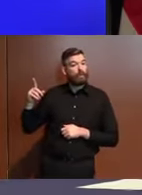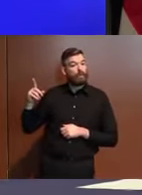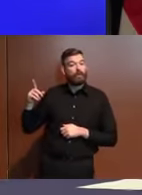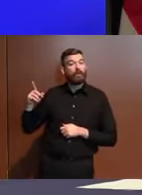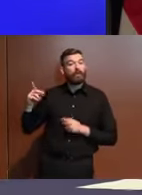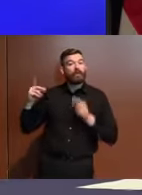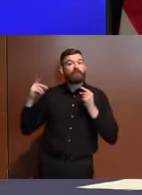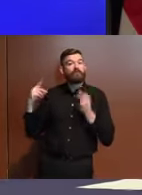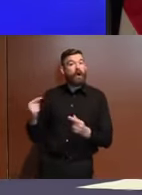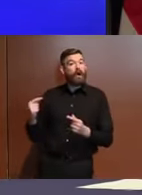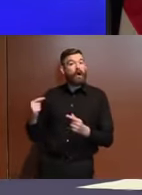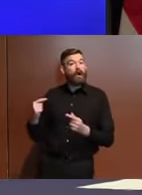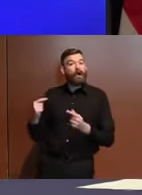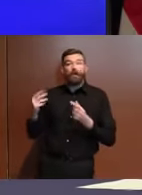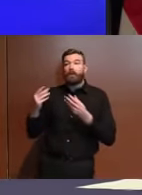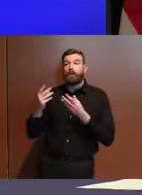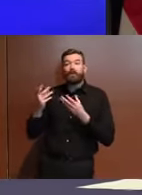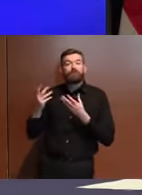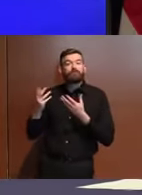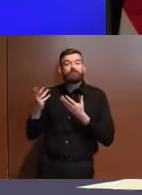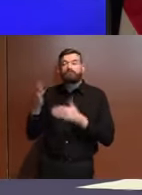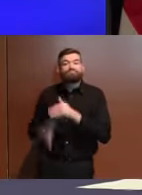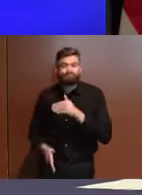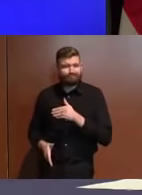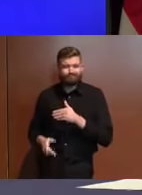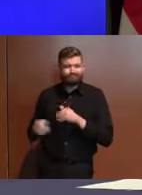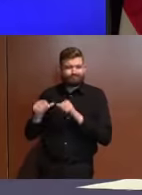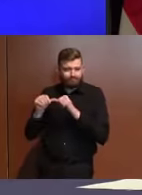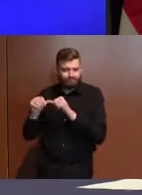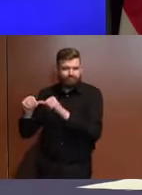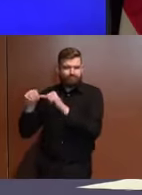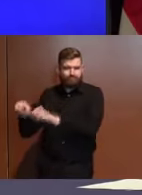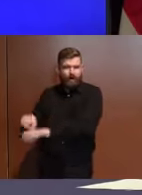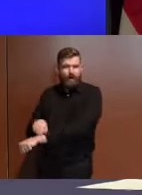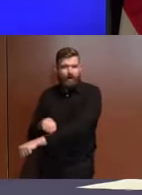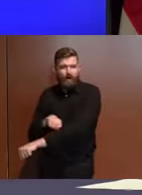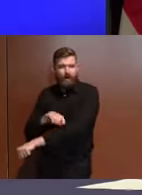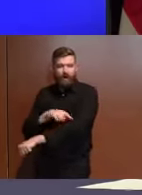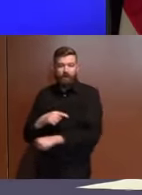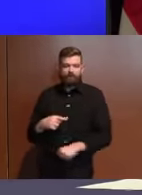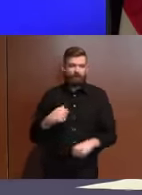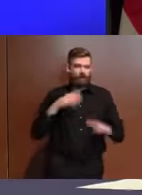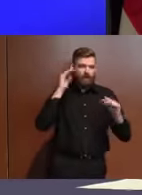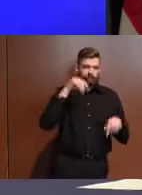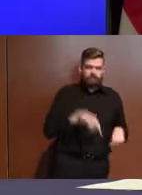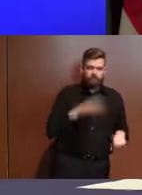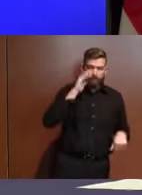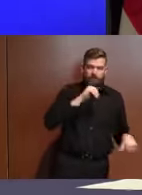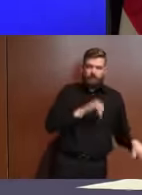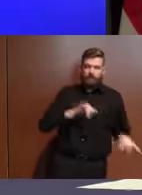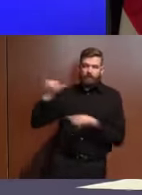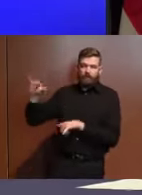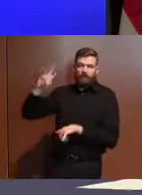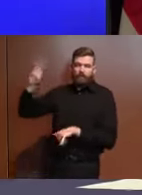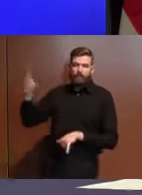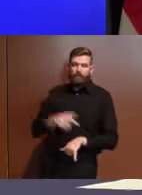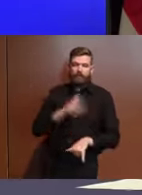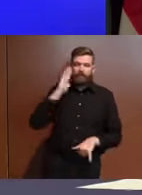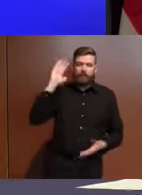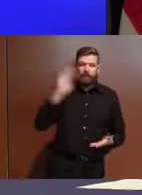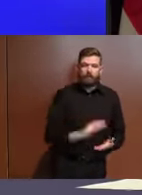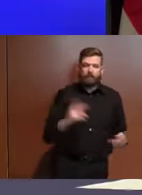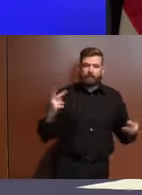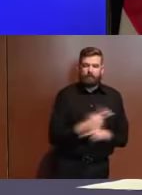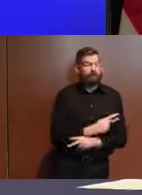while. Please God, not the length of time we're at World War II, but we're at this for a while. And